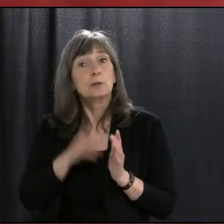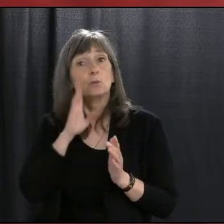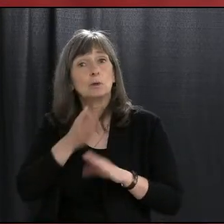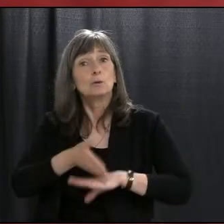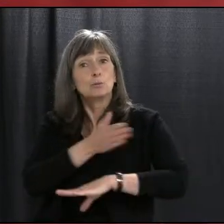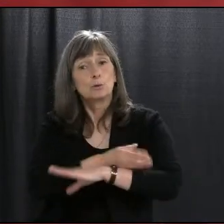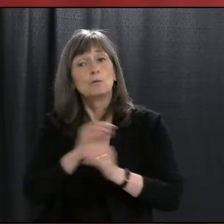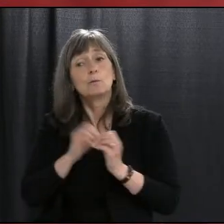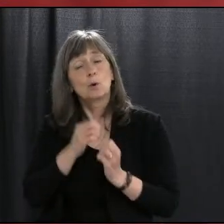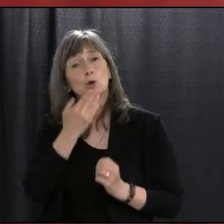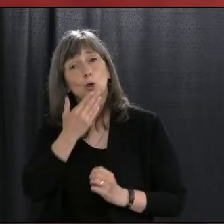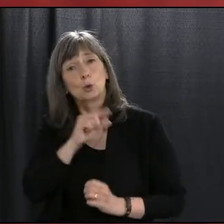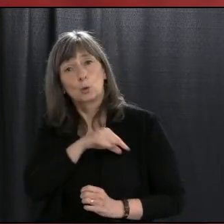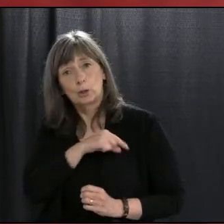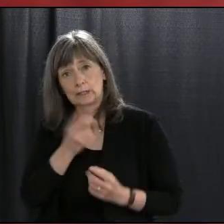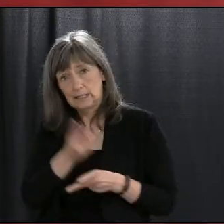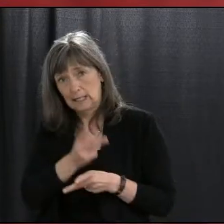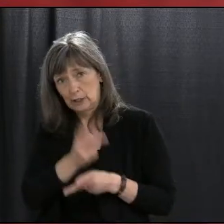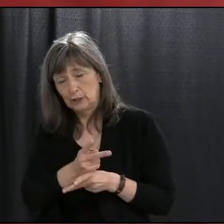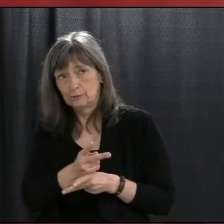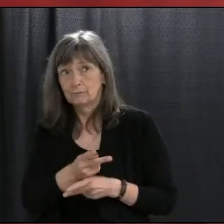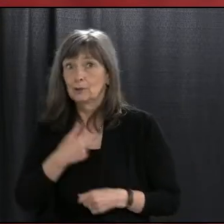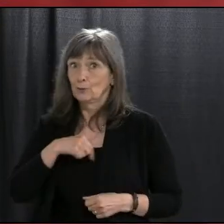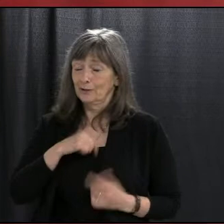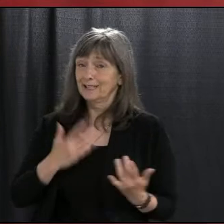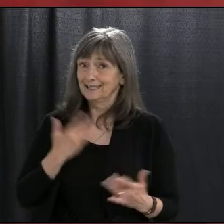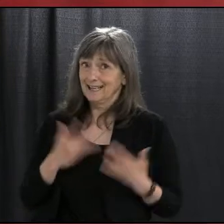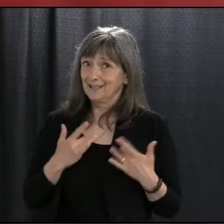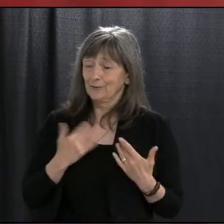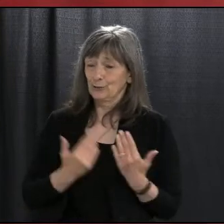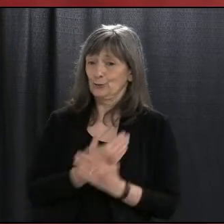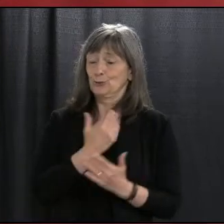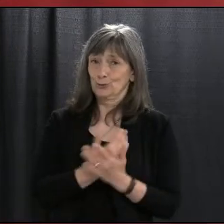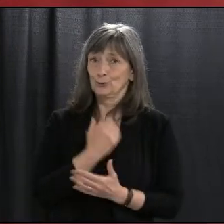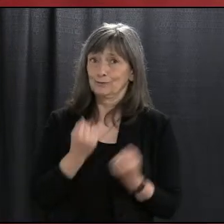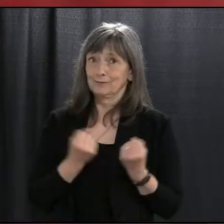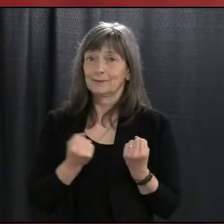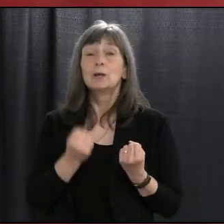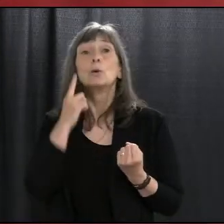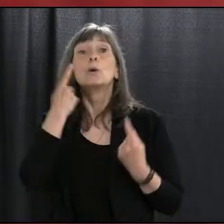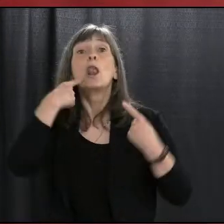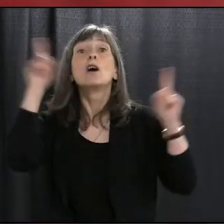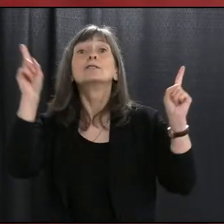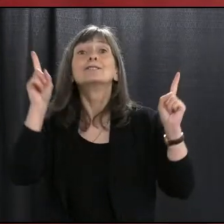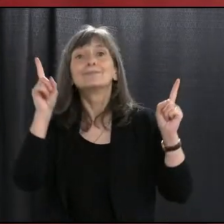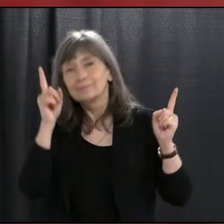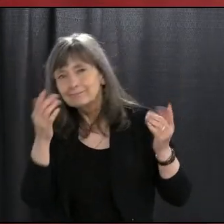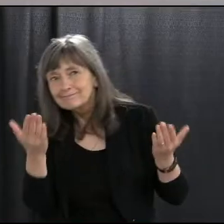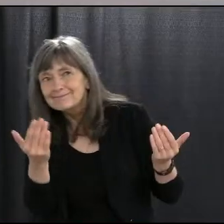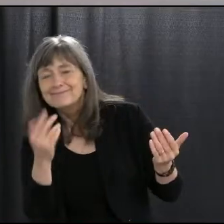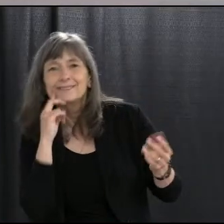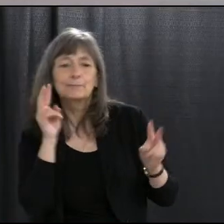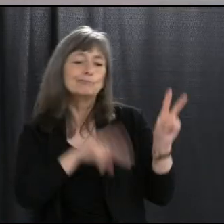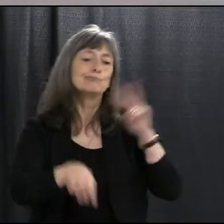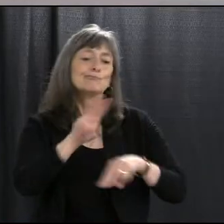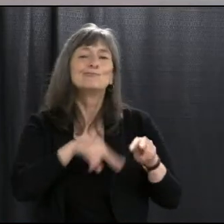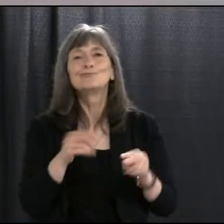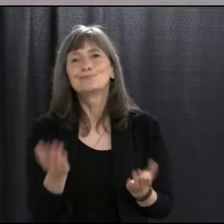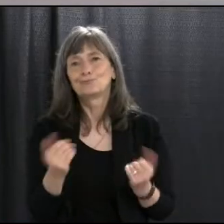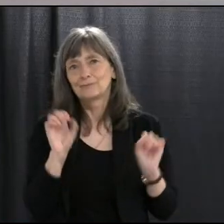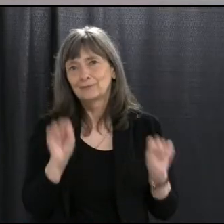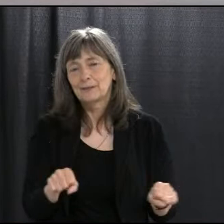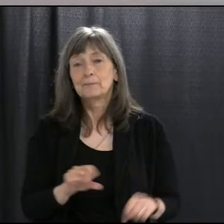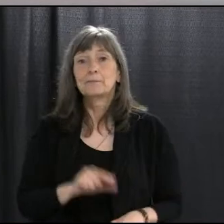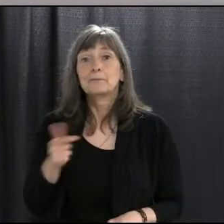province. We are incredibly excited and we look forward to inviting you to view them when we launch. I'll now turn it over to Dr. Parfrey.